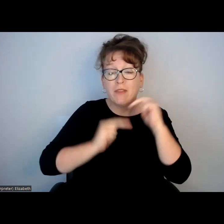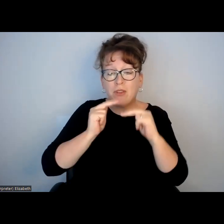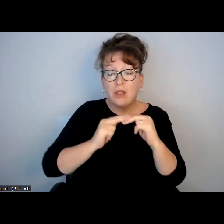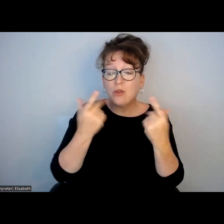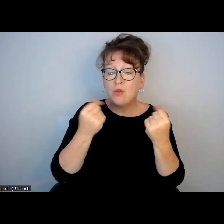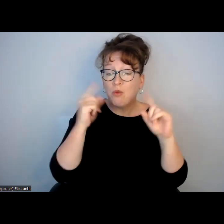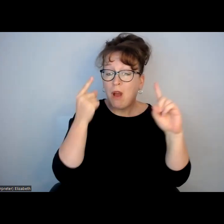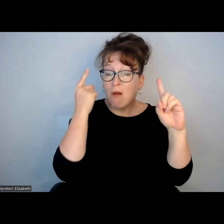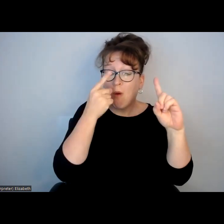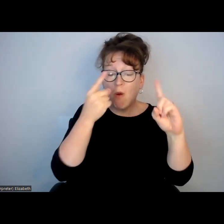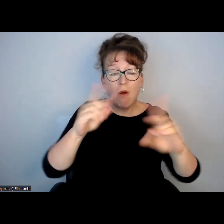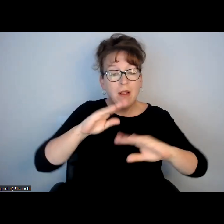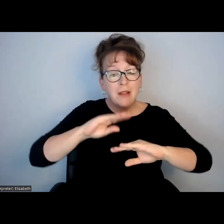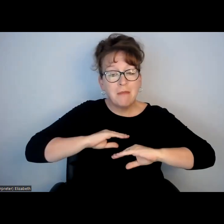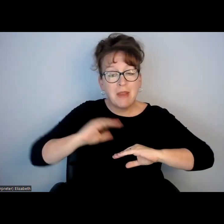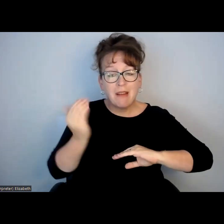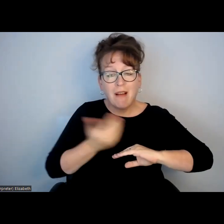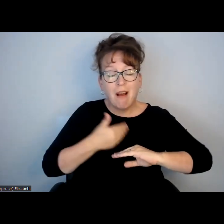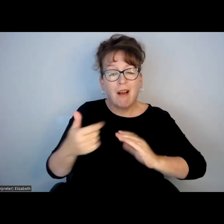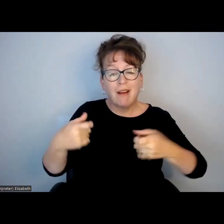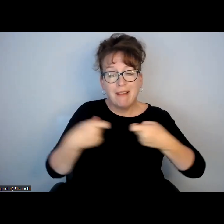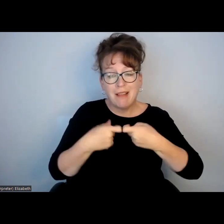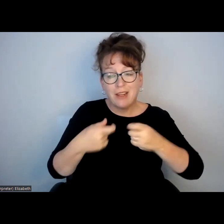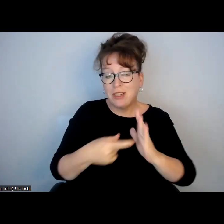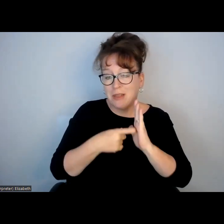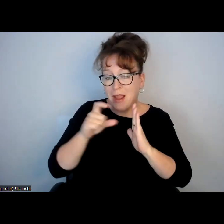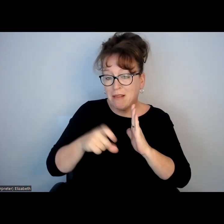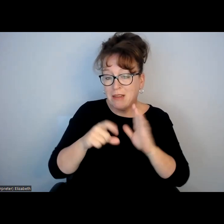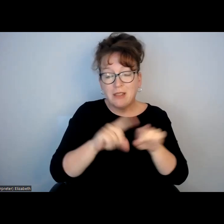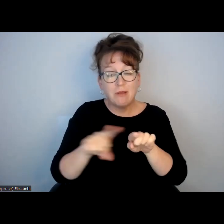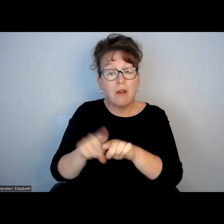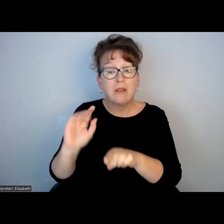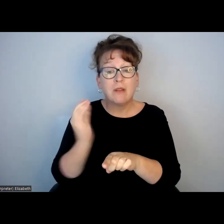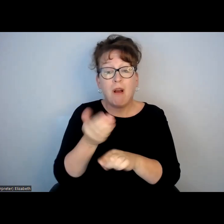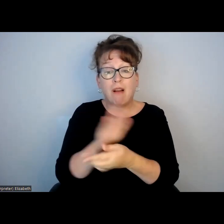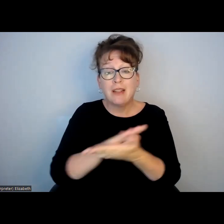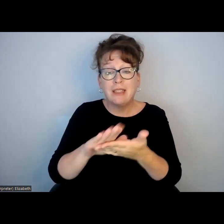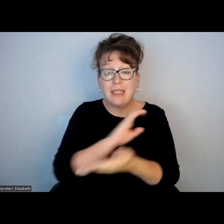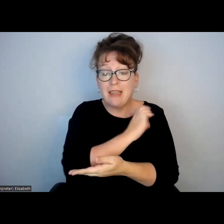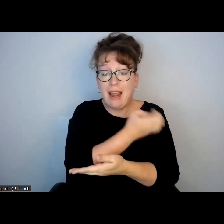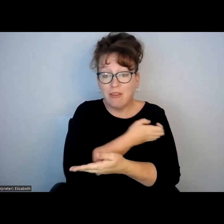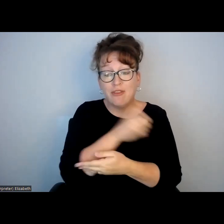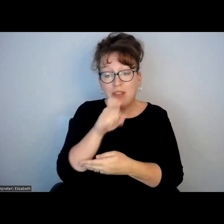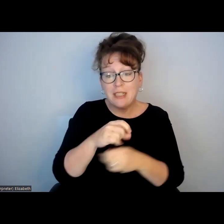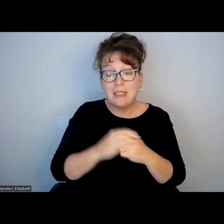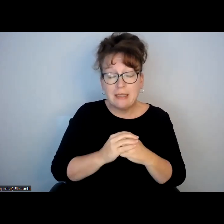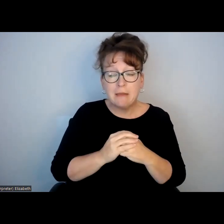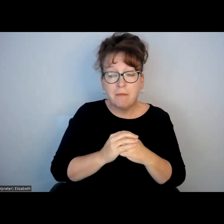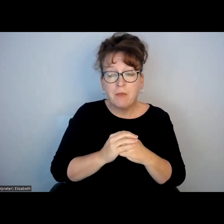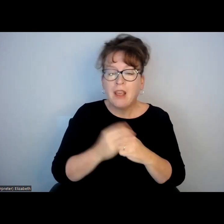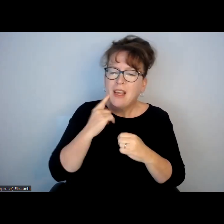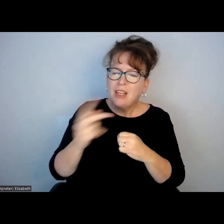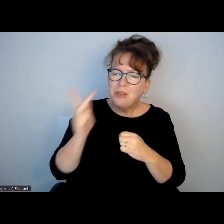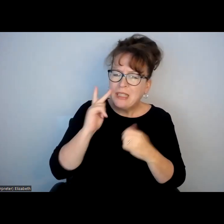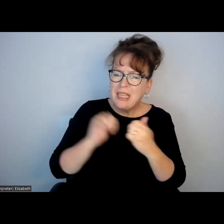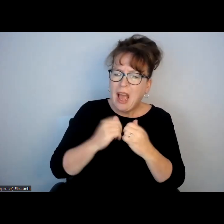our electric demand needs and our clean energy needs. And just to give a sense of like how quickly we need to